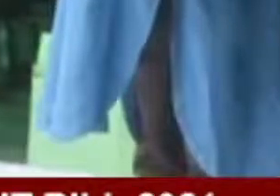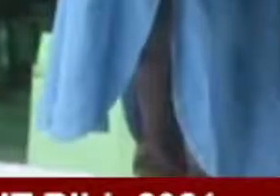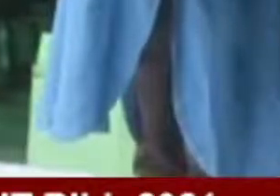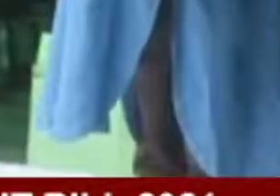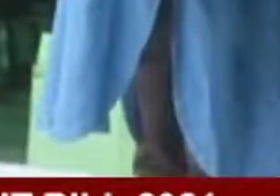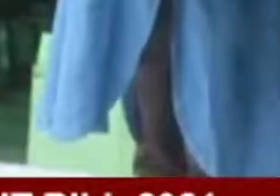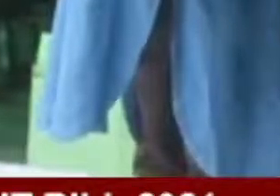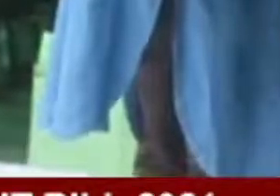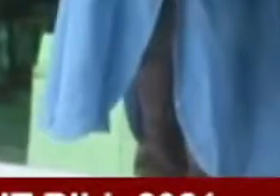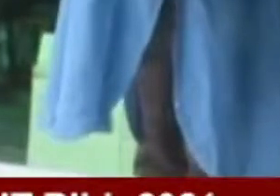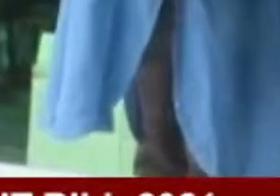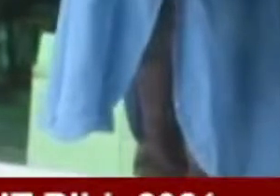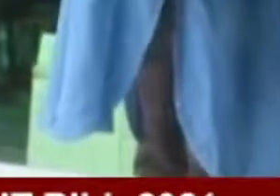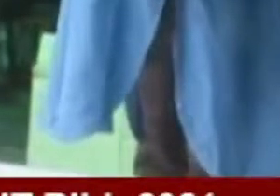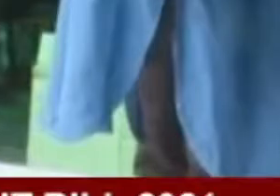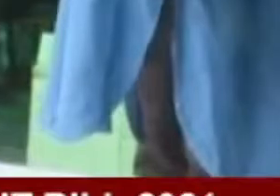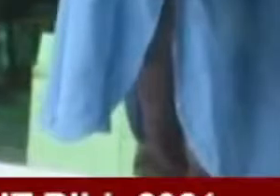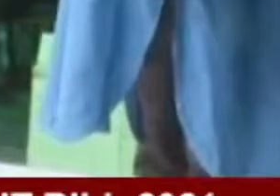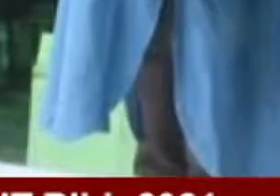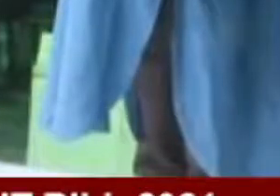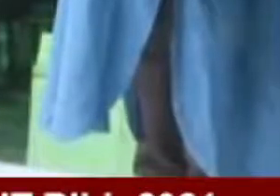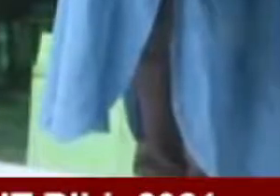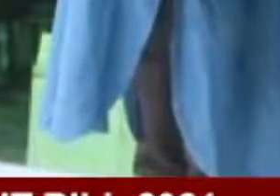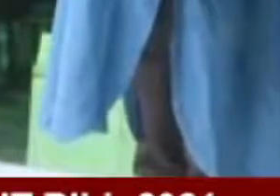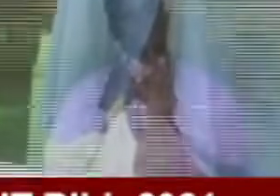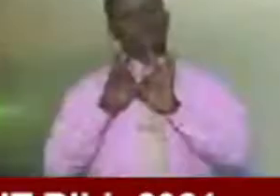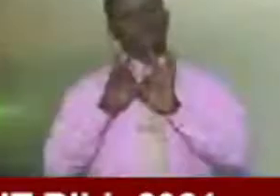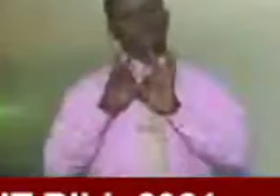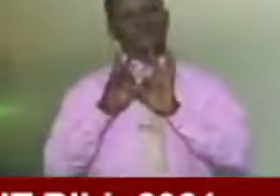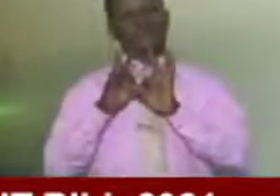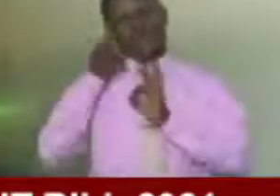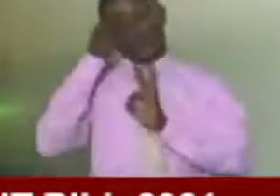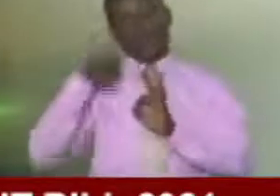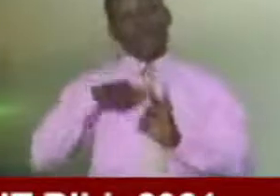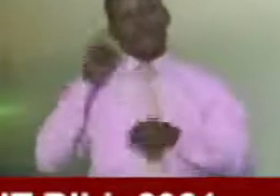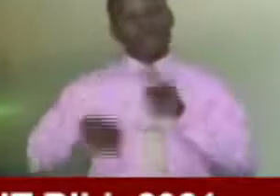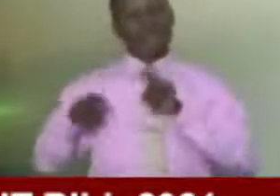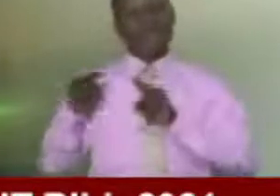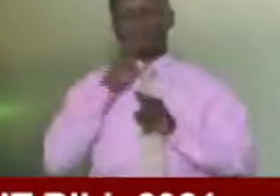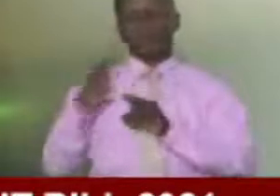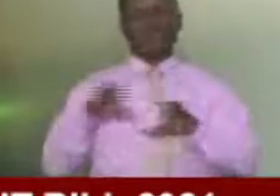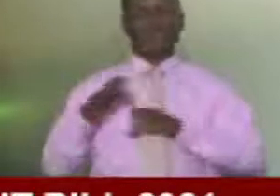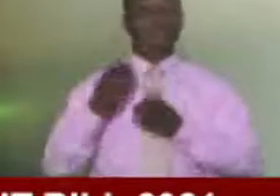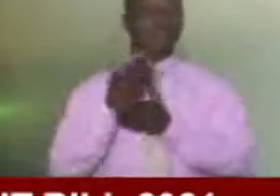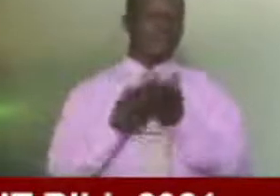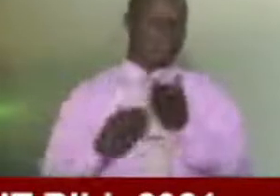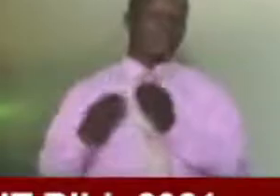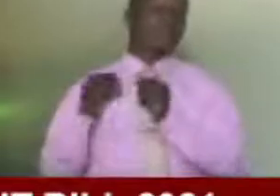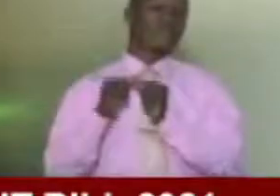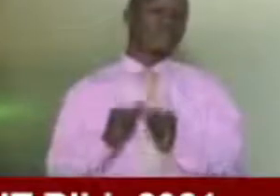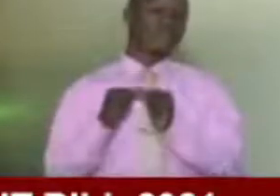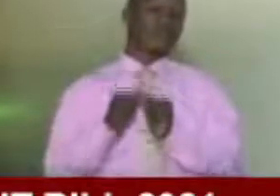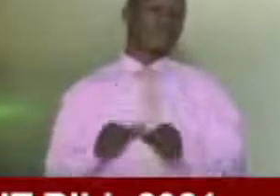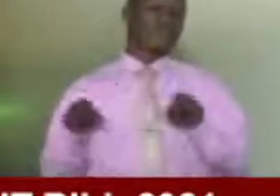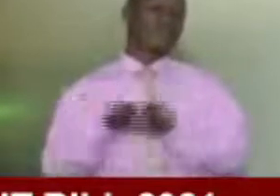Cynthia? Well, I think it's important we know that we can't keep doing the same thing the same way and expect a different outcome. And the idea